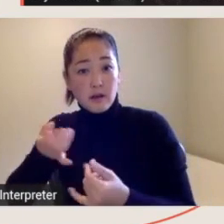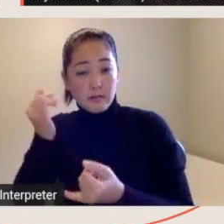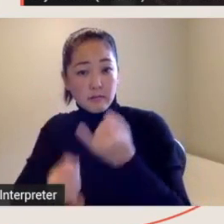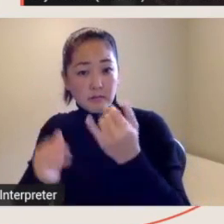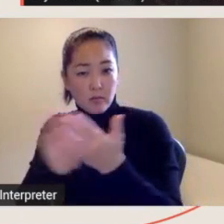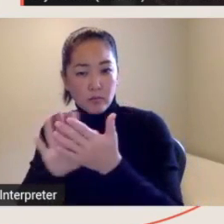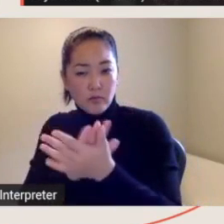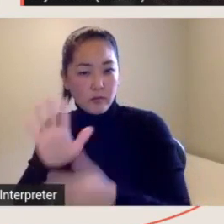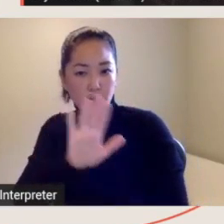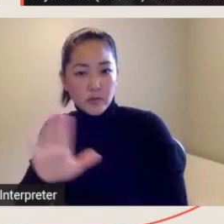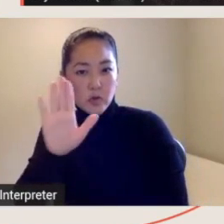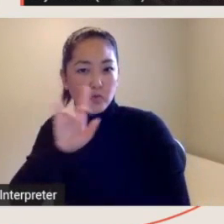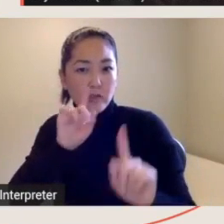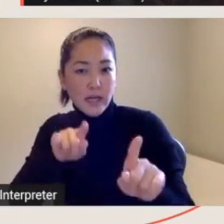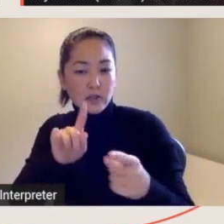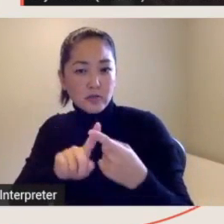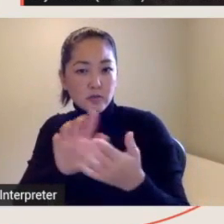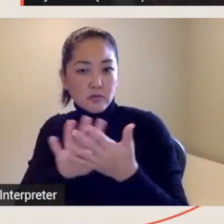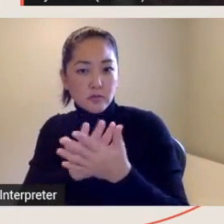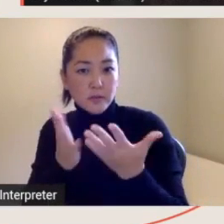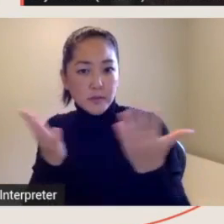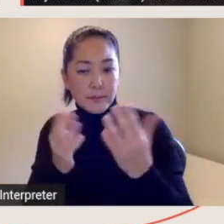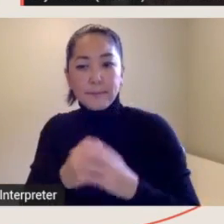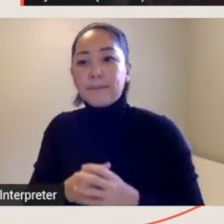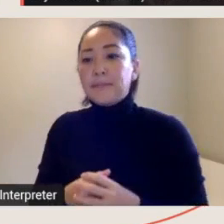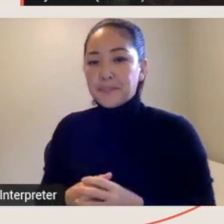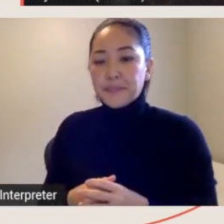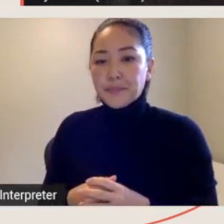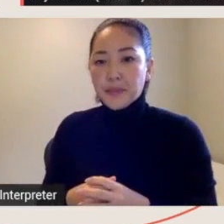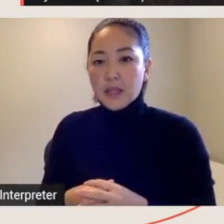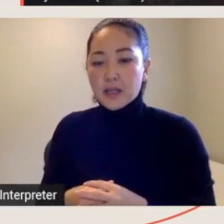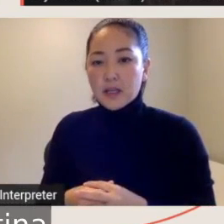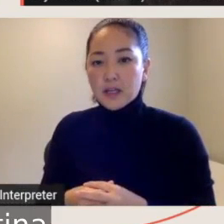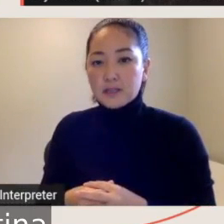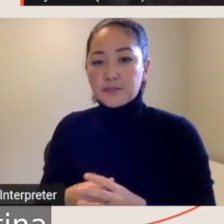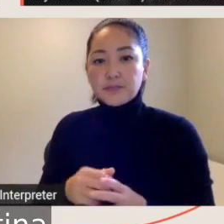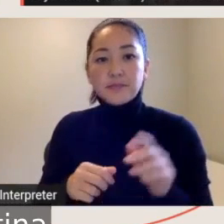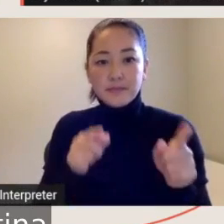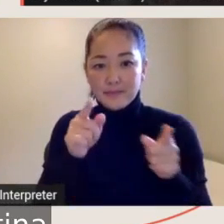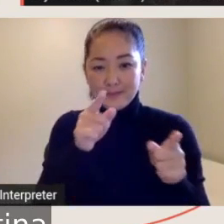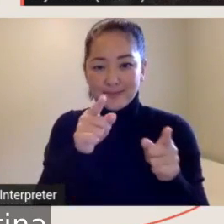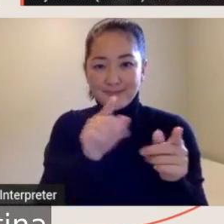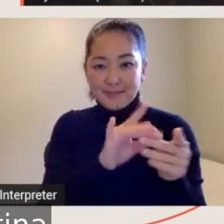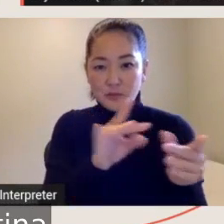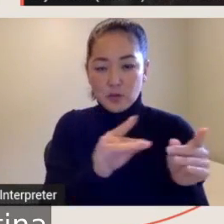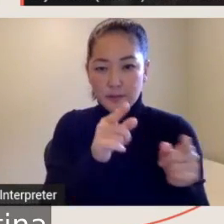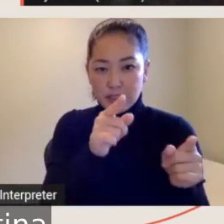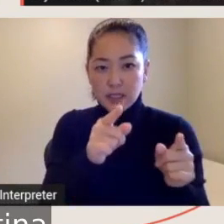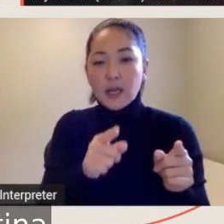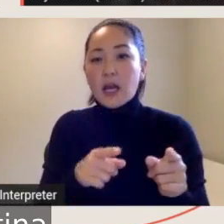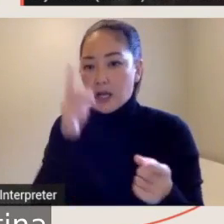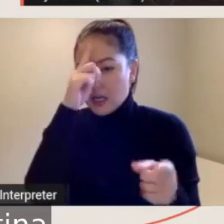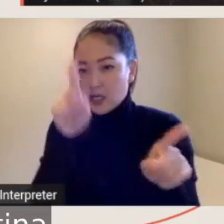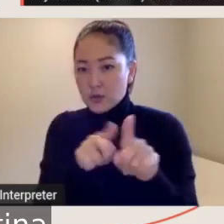was to her own life story. So like Isabella